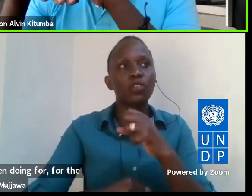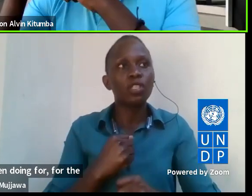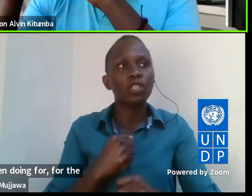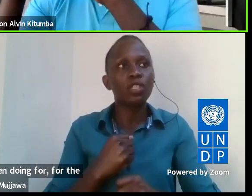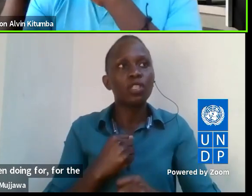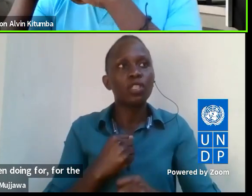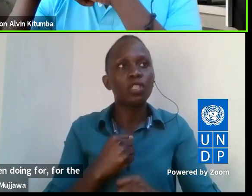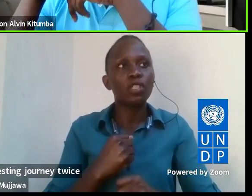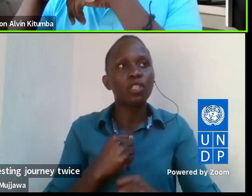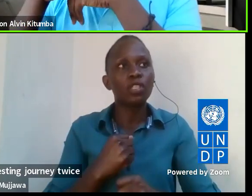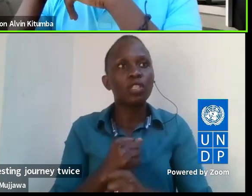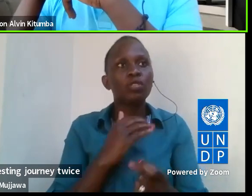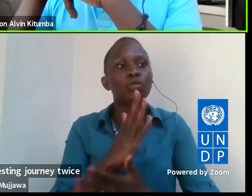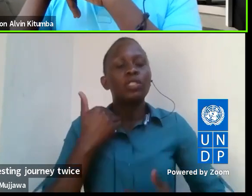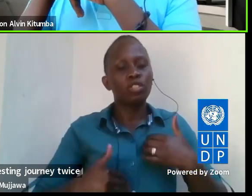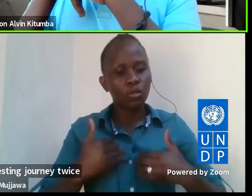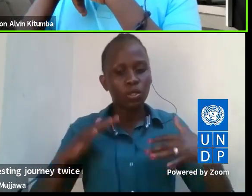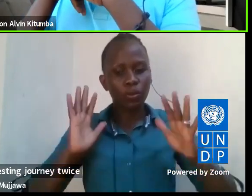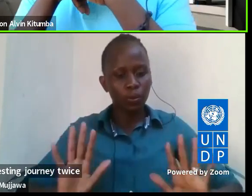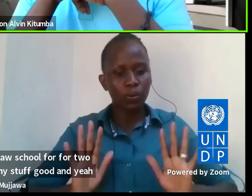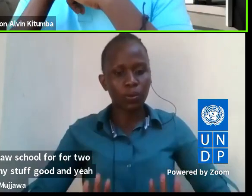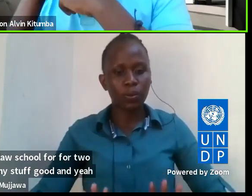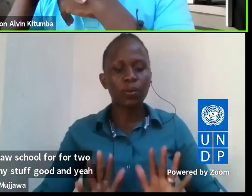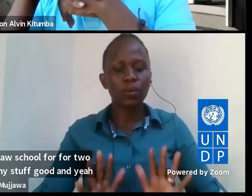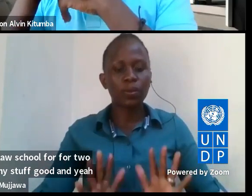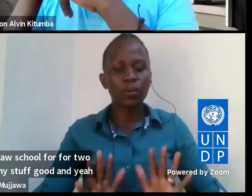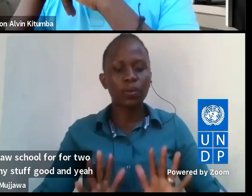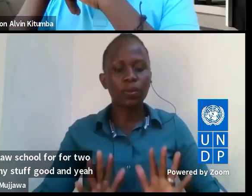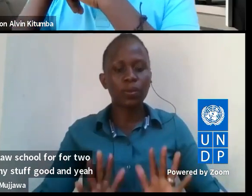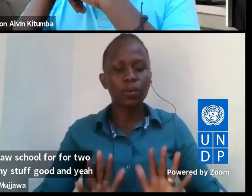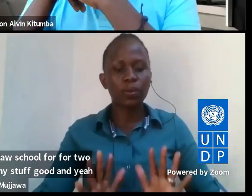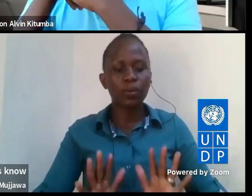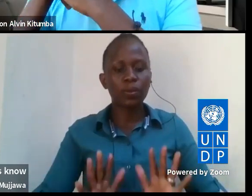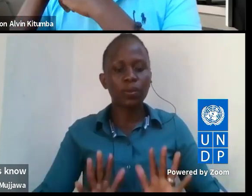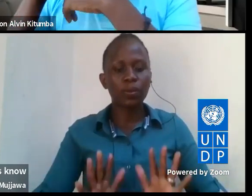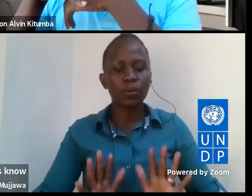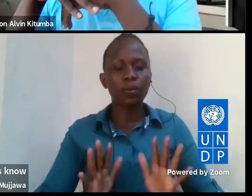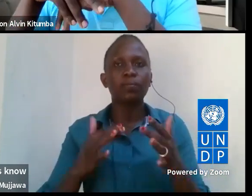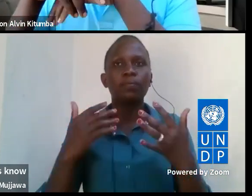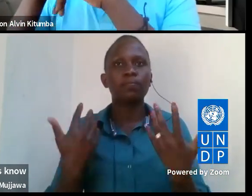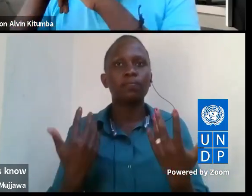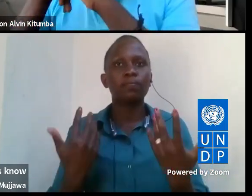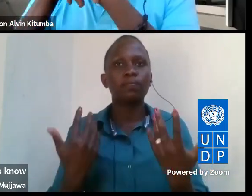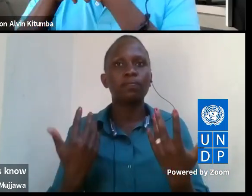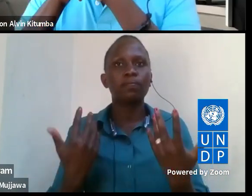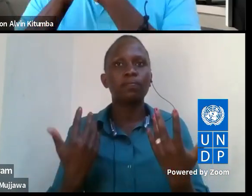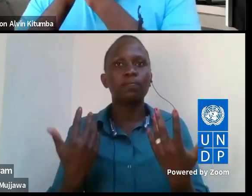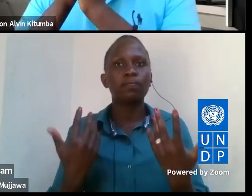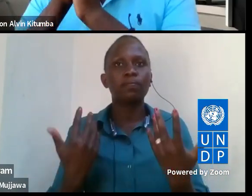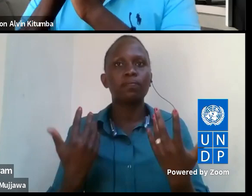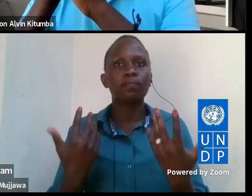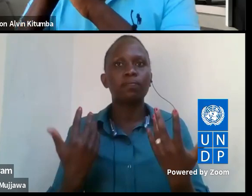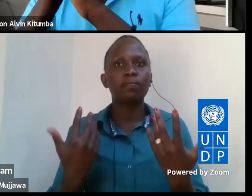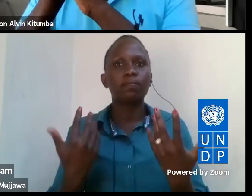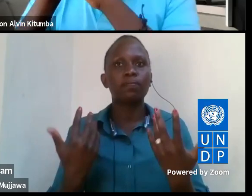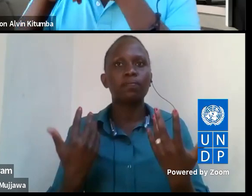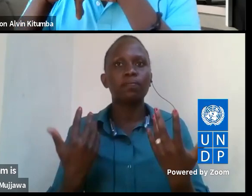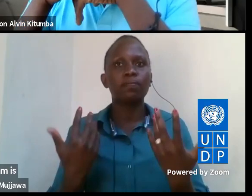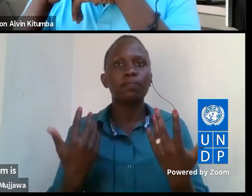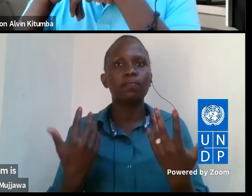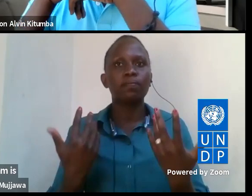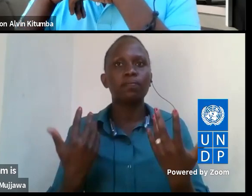trying to like change the world with programming. I was actually going to ask how you ended up, because I read somewhere that you initially